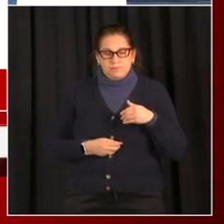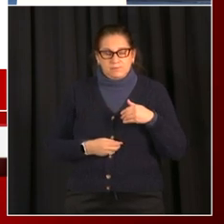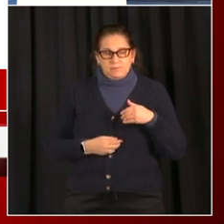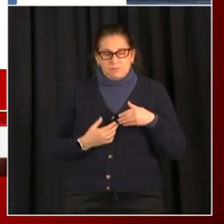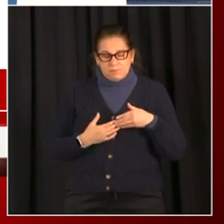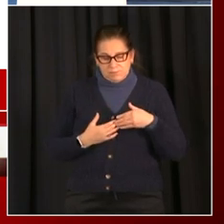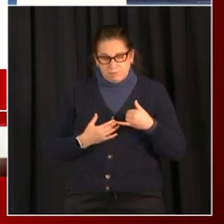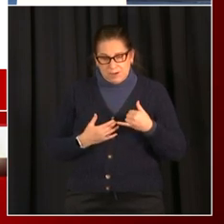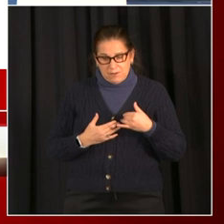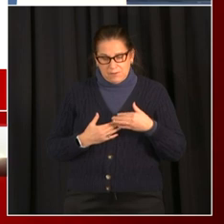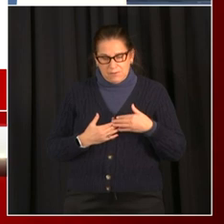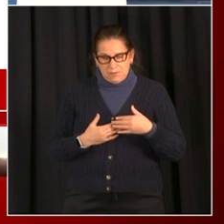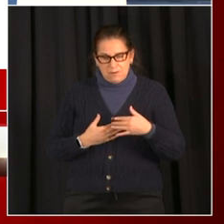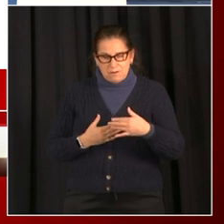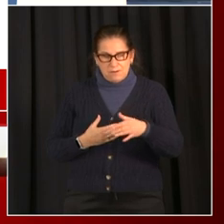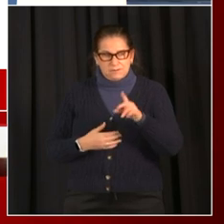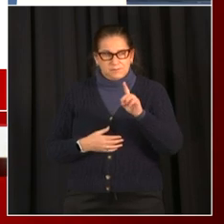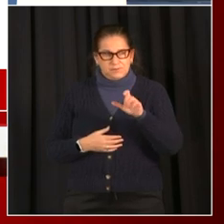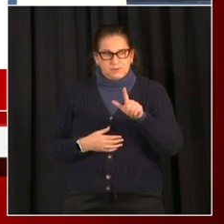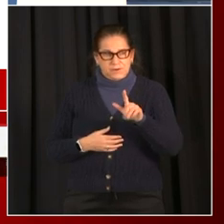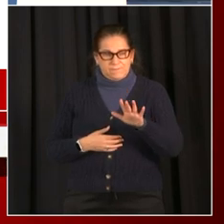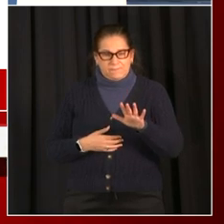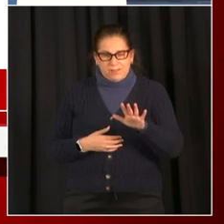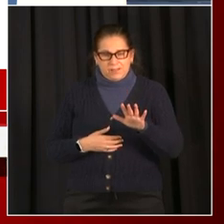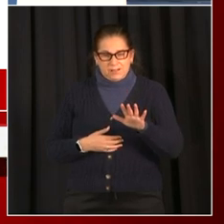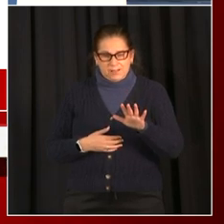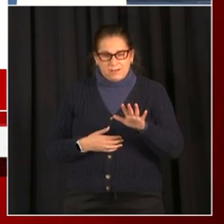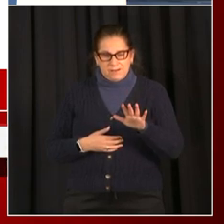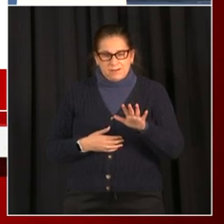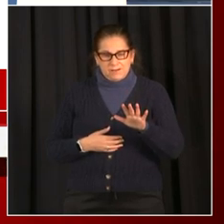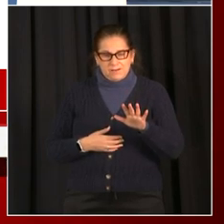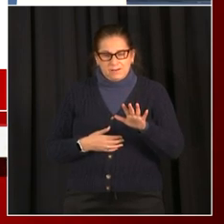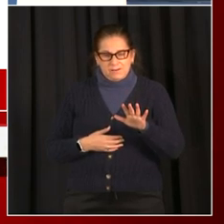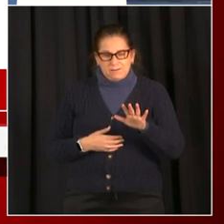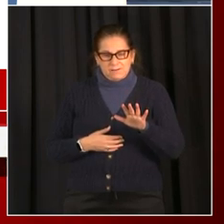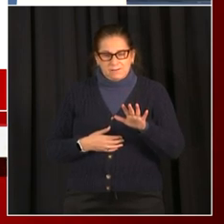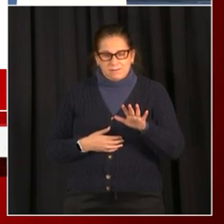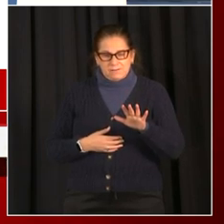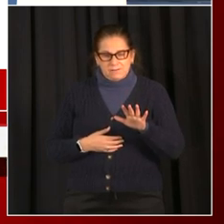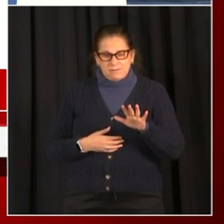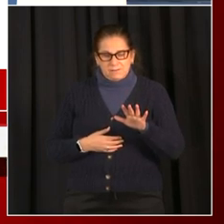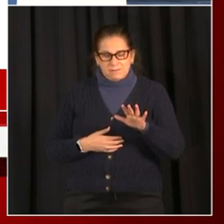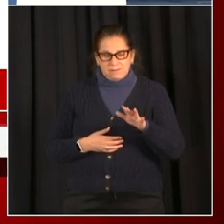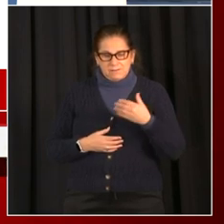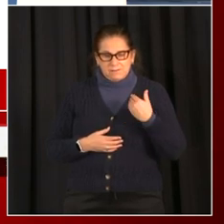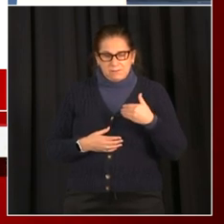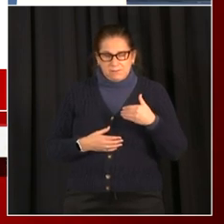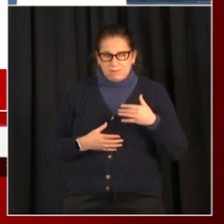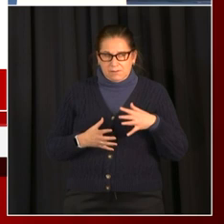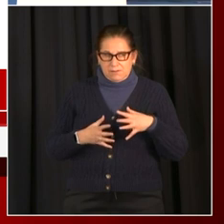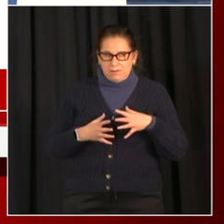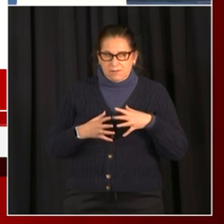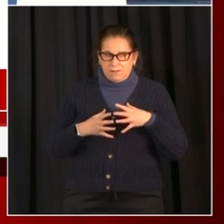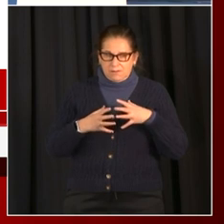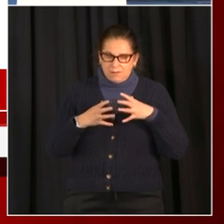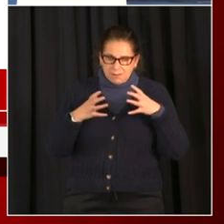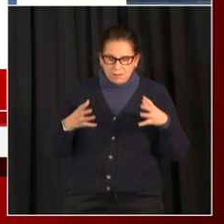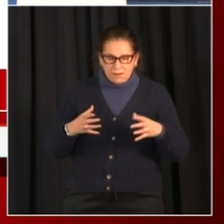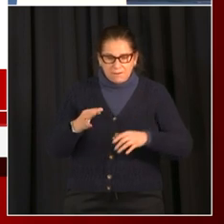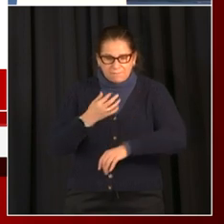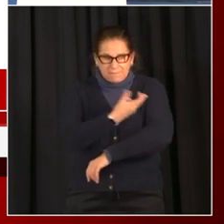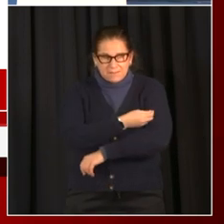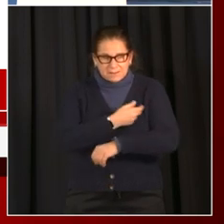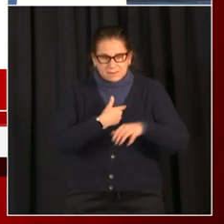well. So we have an incredibly high use rate of the vaccines that we've received. Additionally, with the